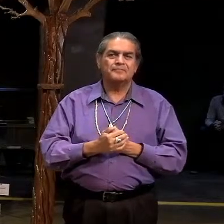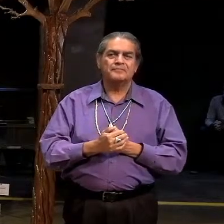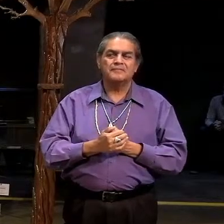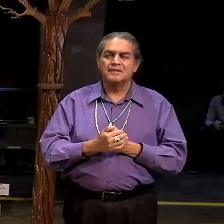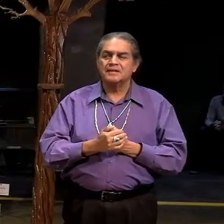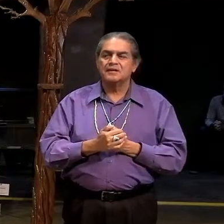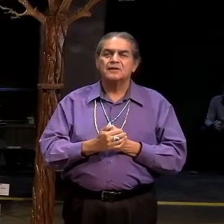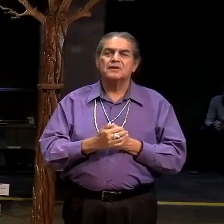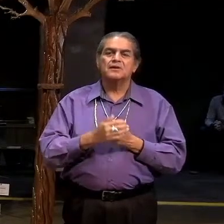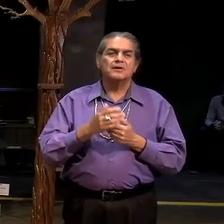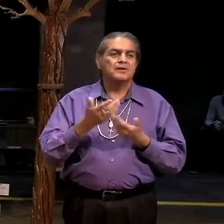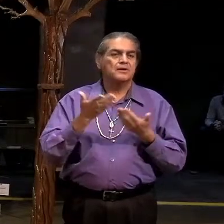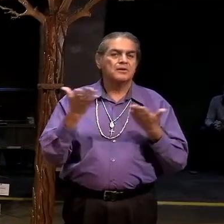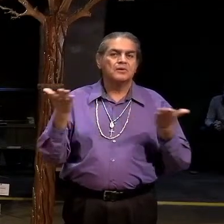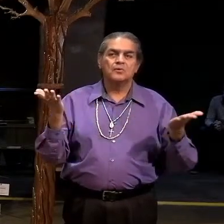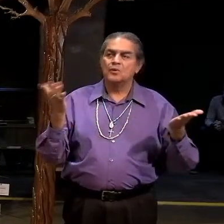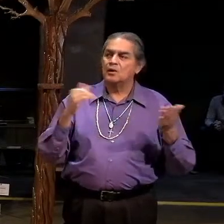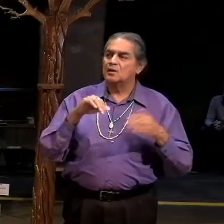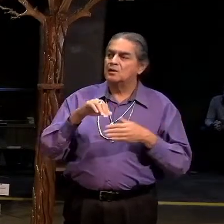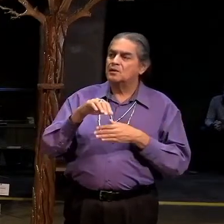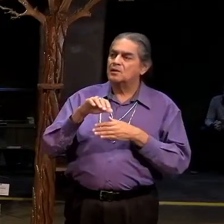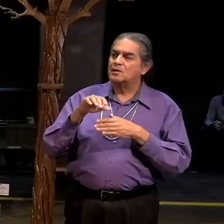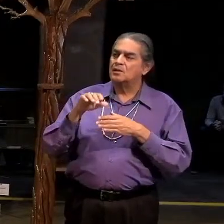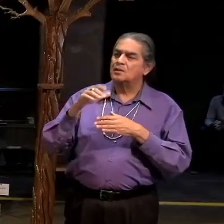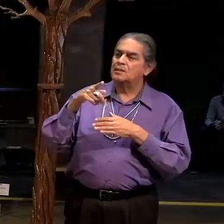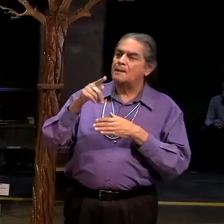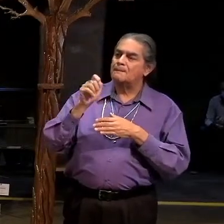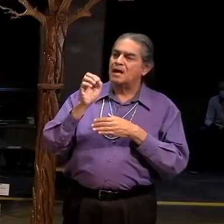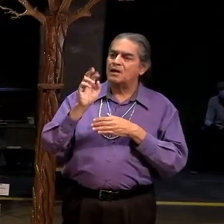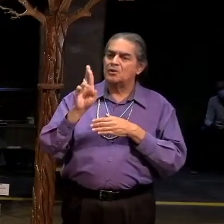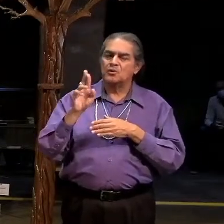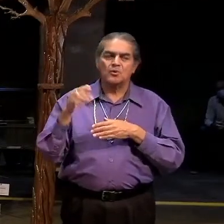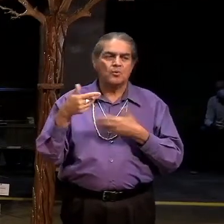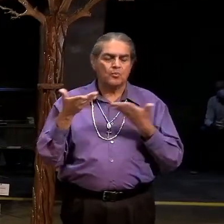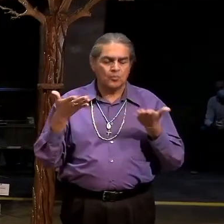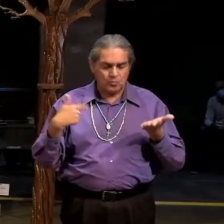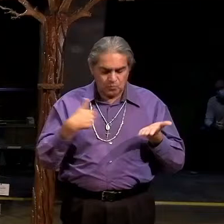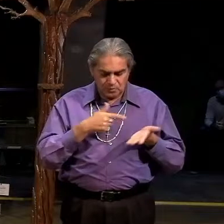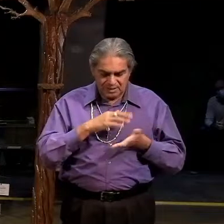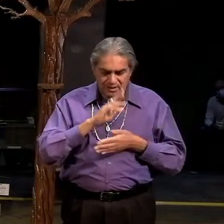You are the Father. We are the clay.